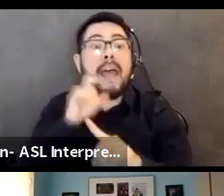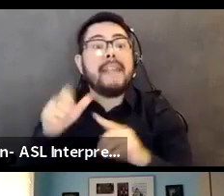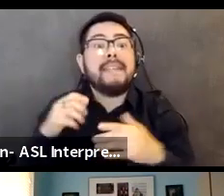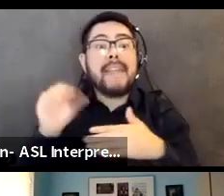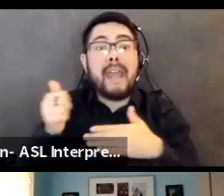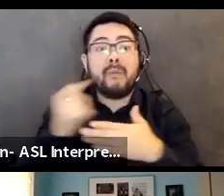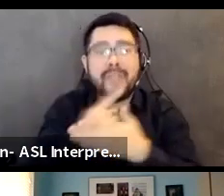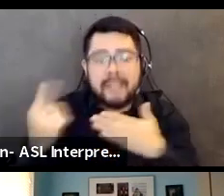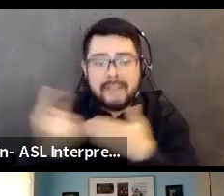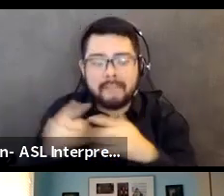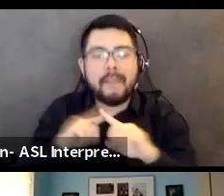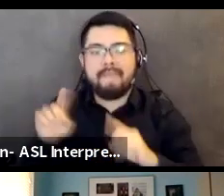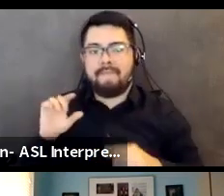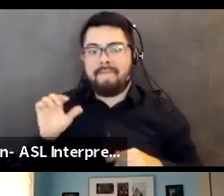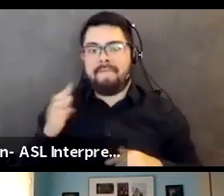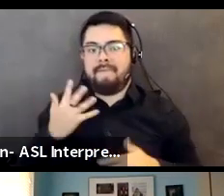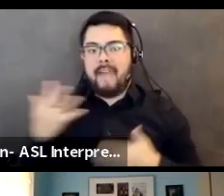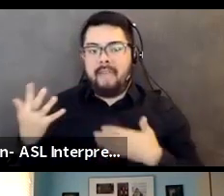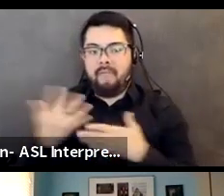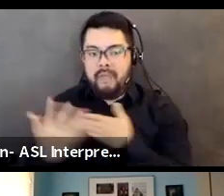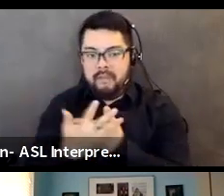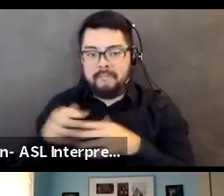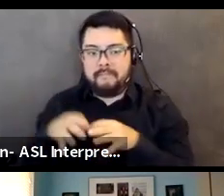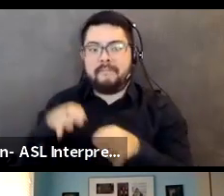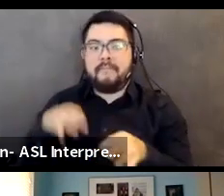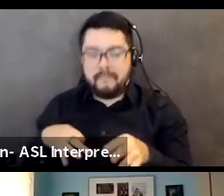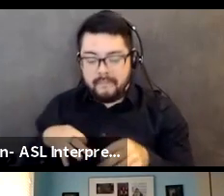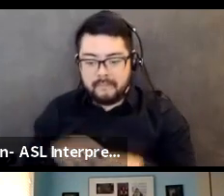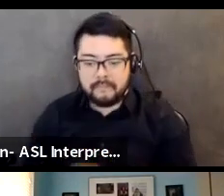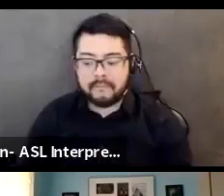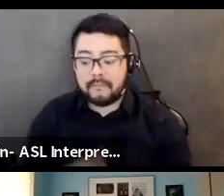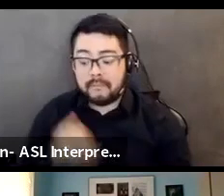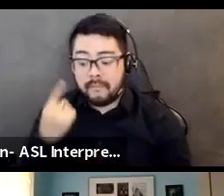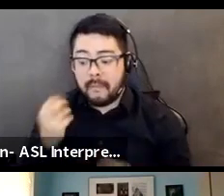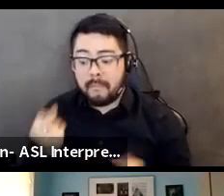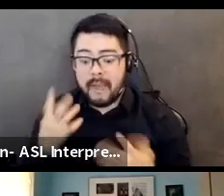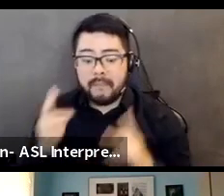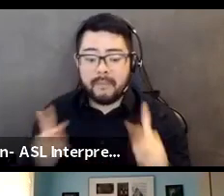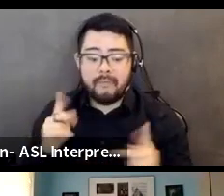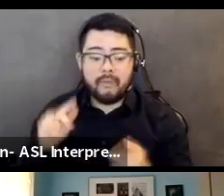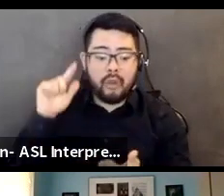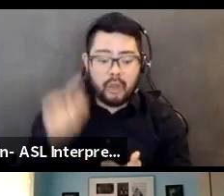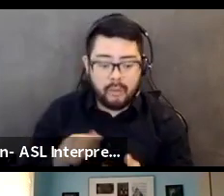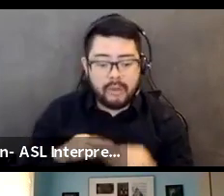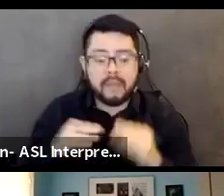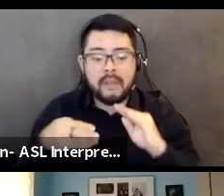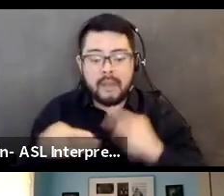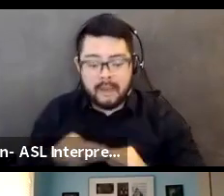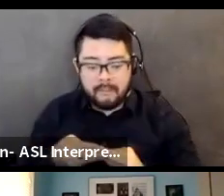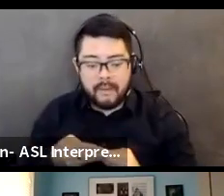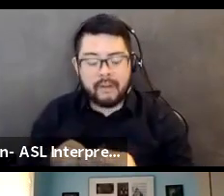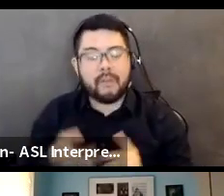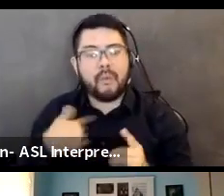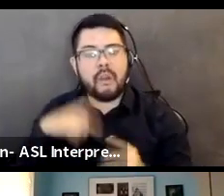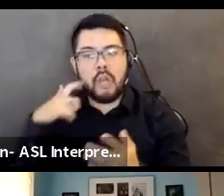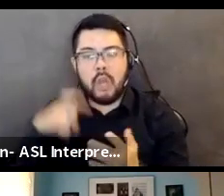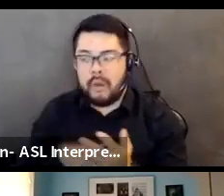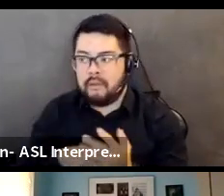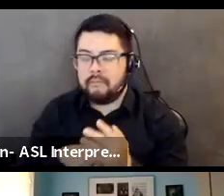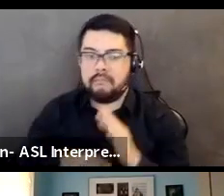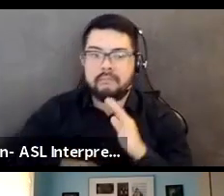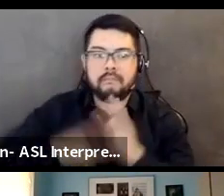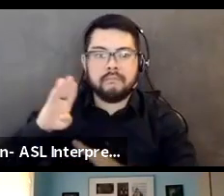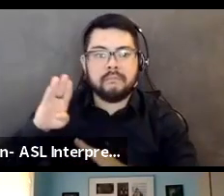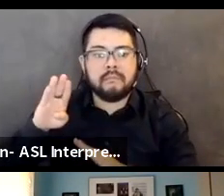communities themselves and have hybrid for communities with low numbers and remote for communities having a spike is